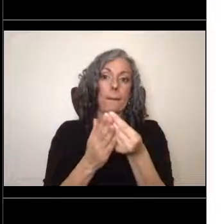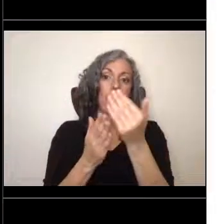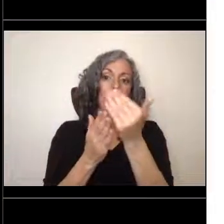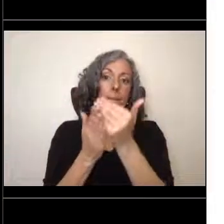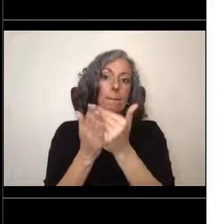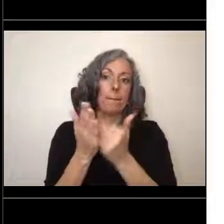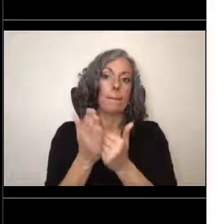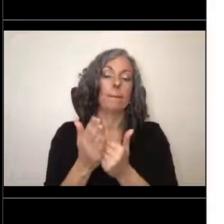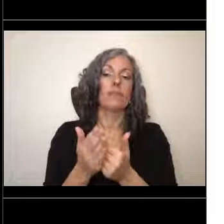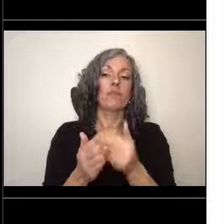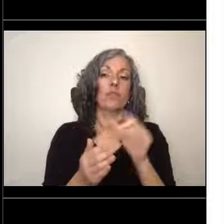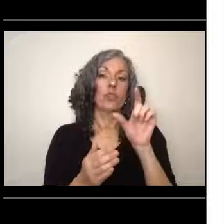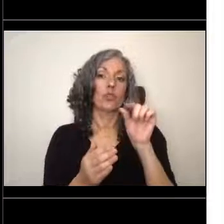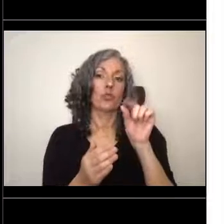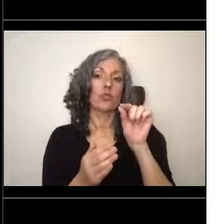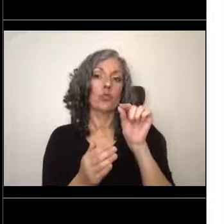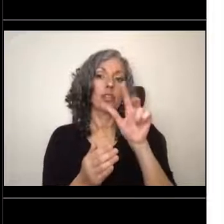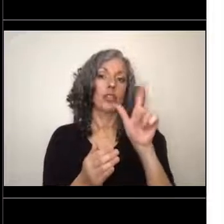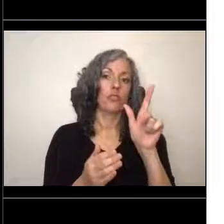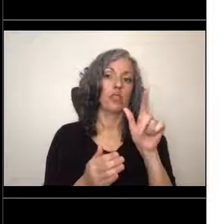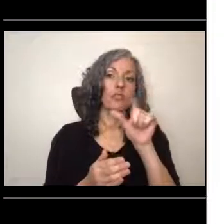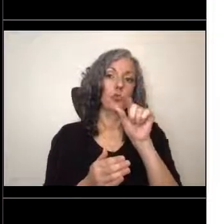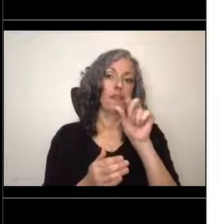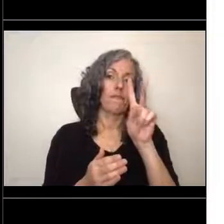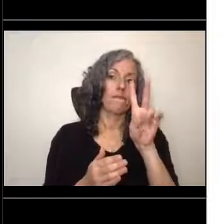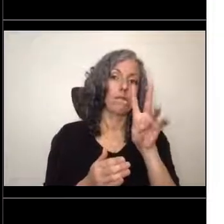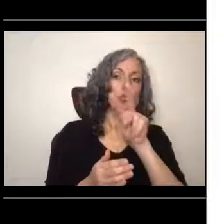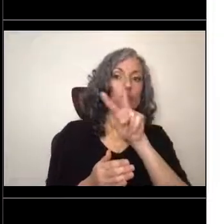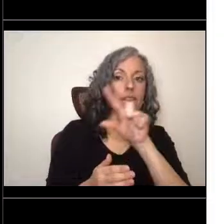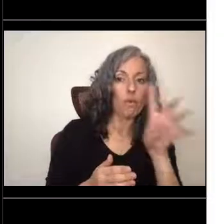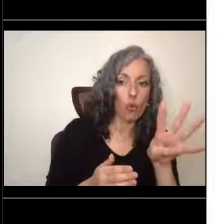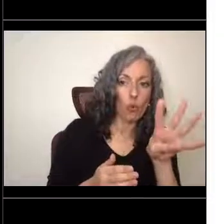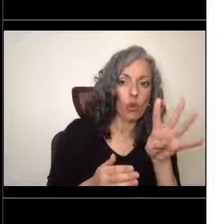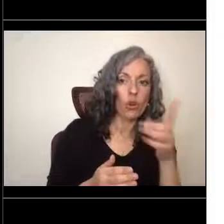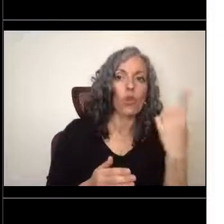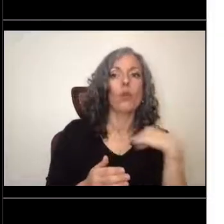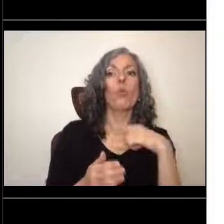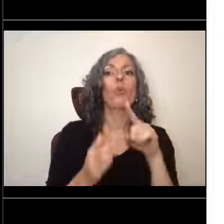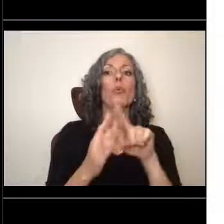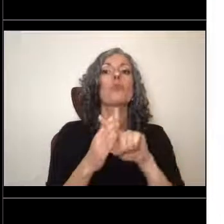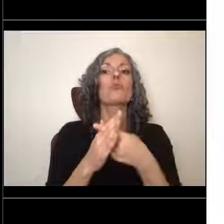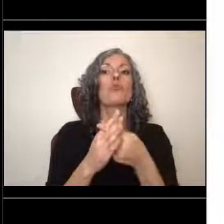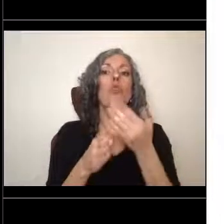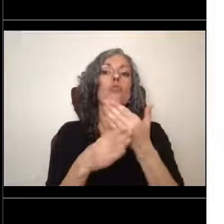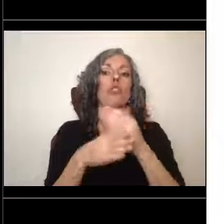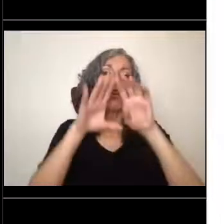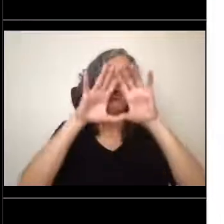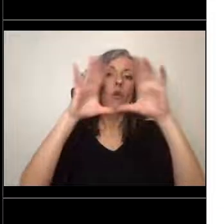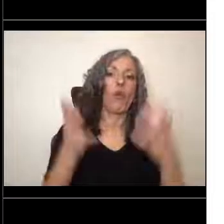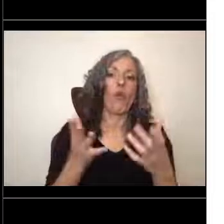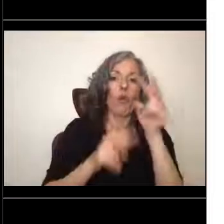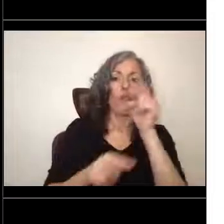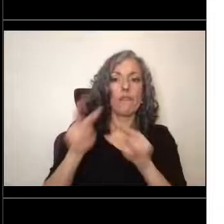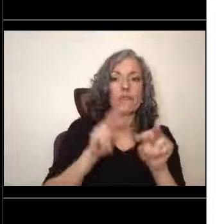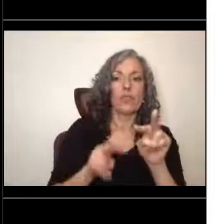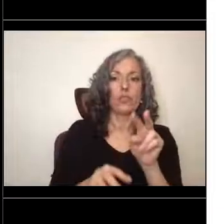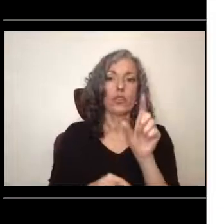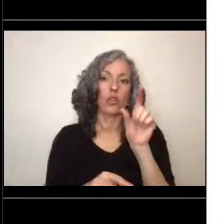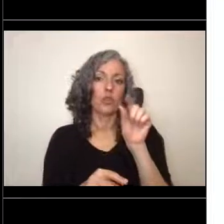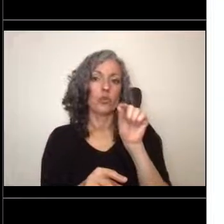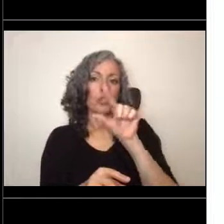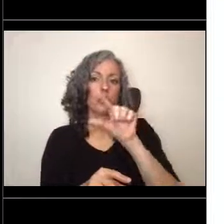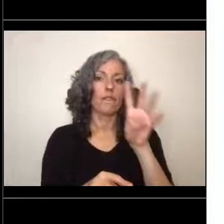23-24. And then beginning in January, at the January Commission meeting, we will begin sharing an overview of the next